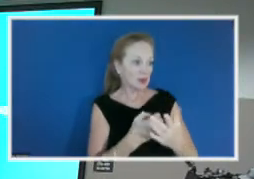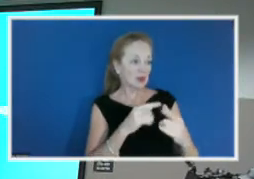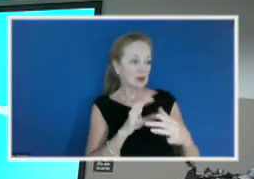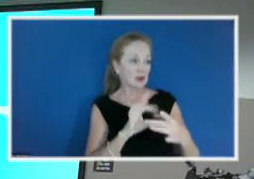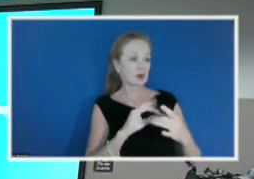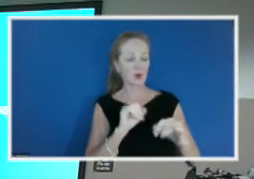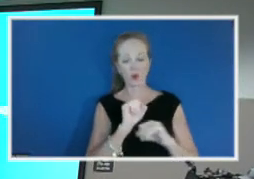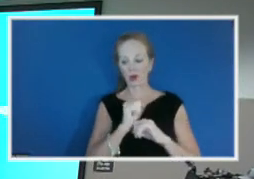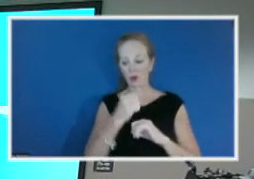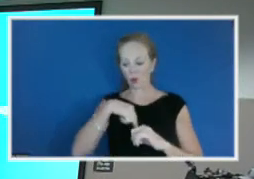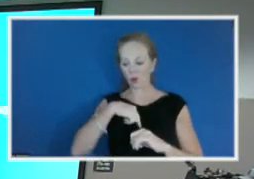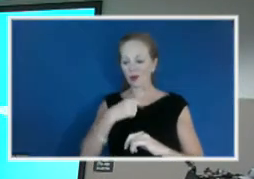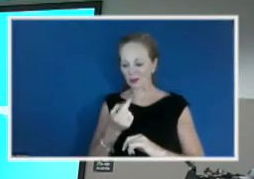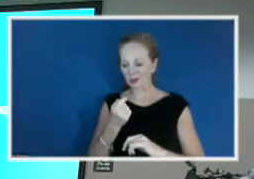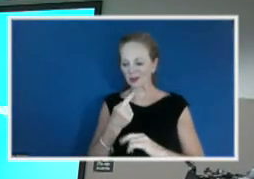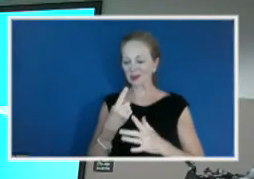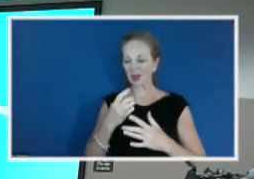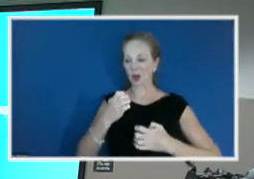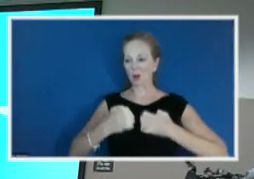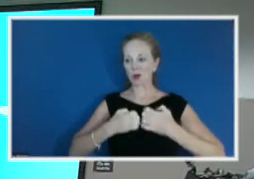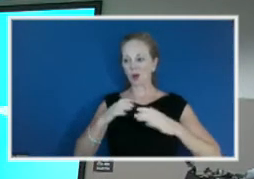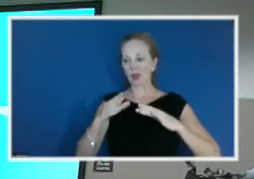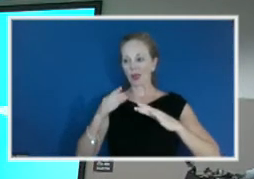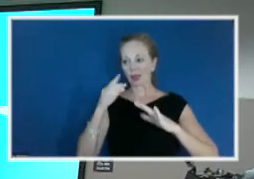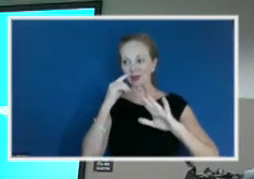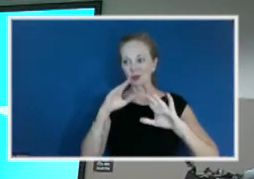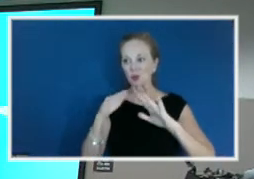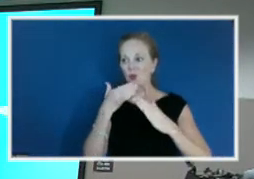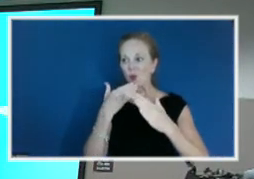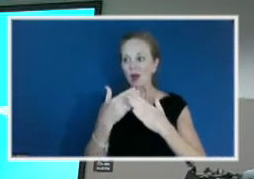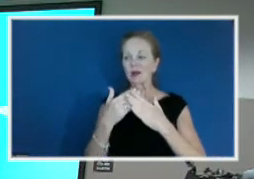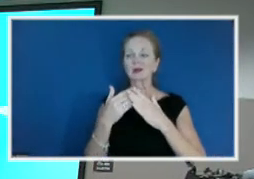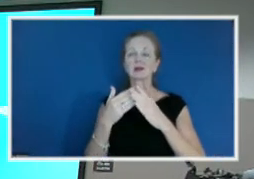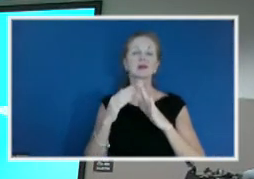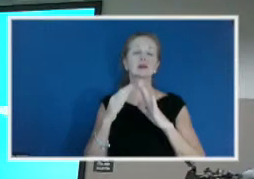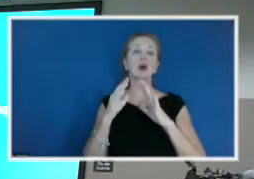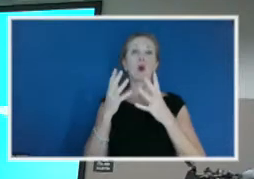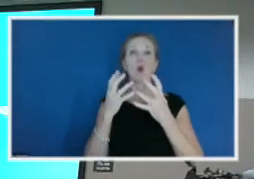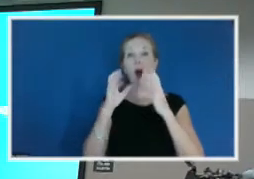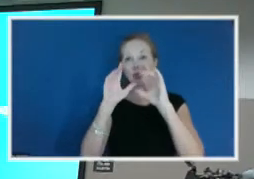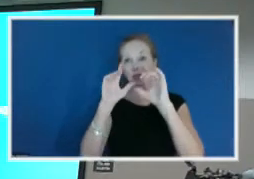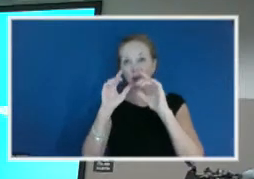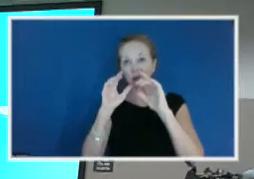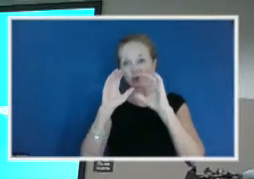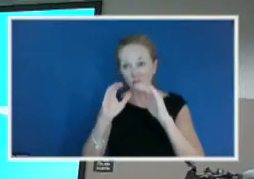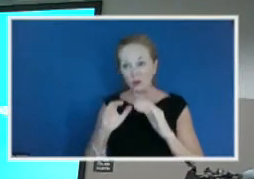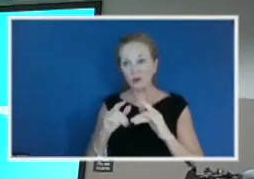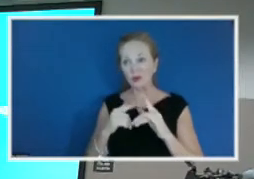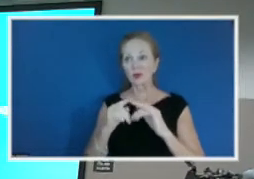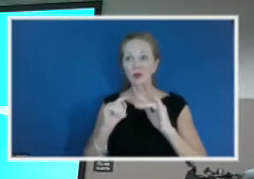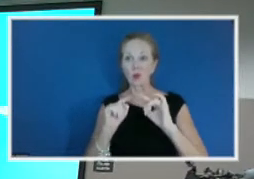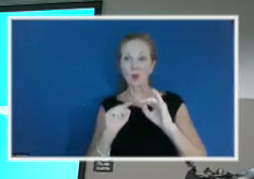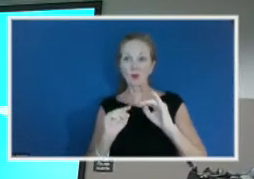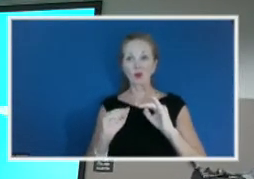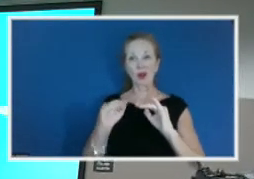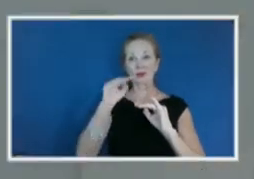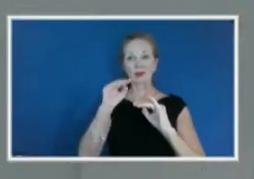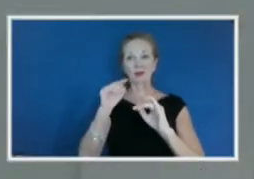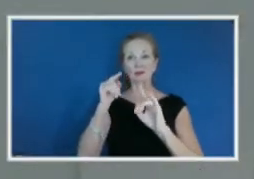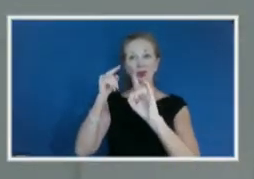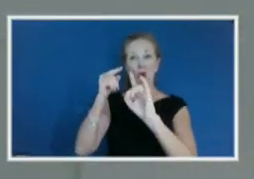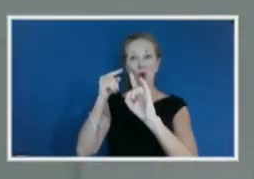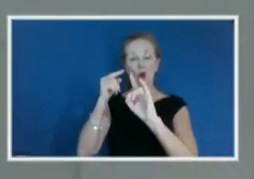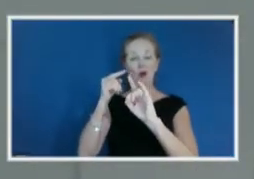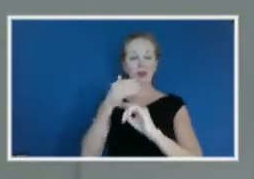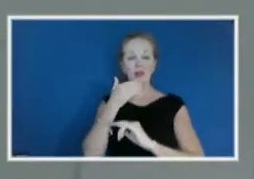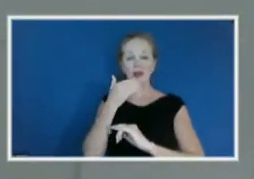emotional and we think is doing good. We really want those groups to be able to do the things that we know will move the dial. Thank you. And